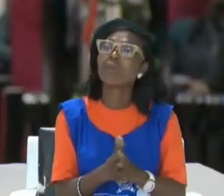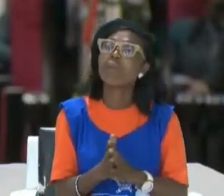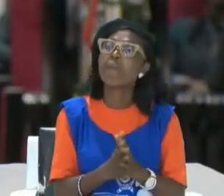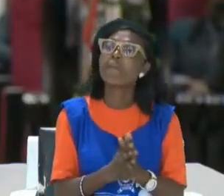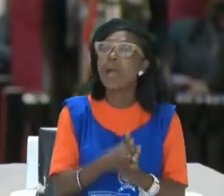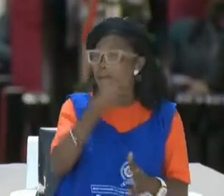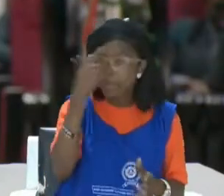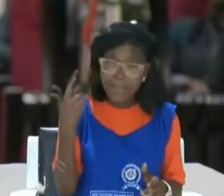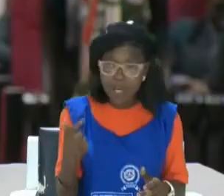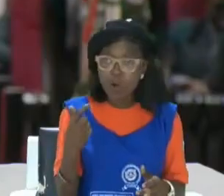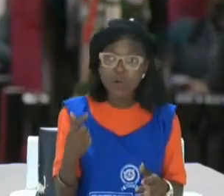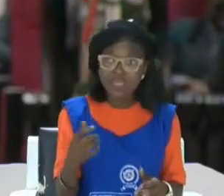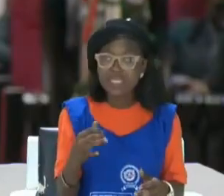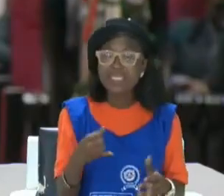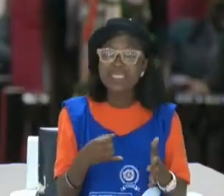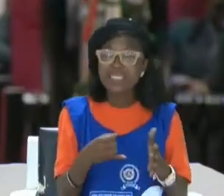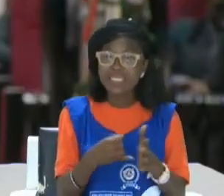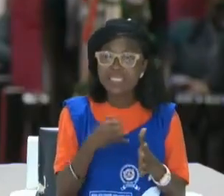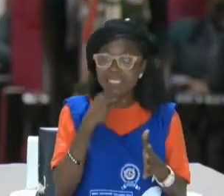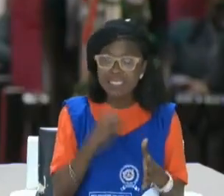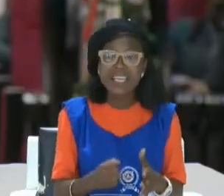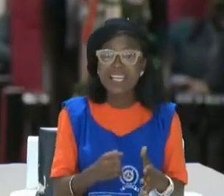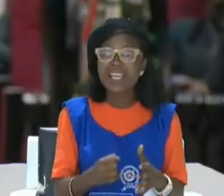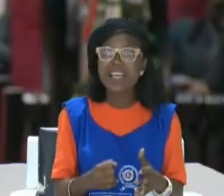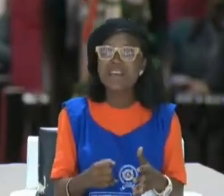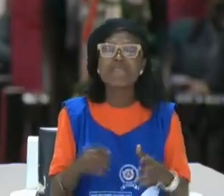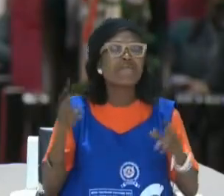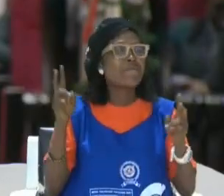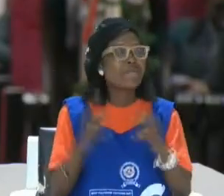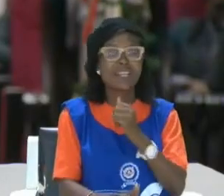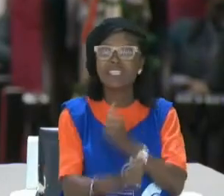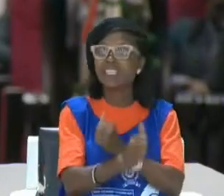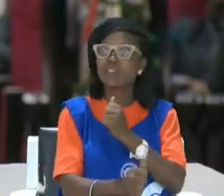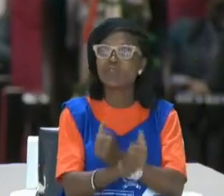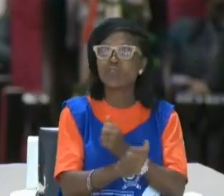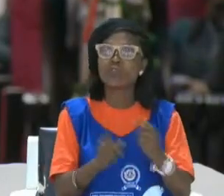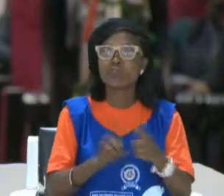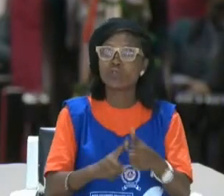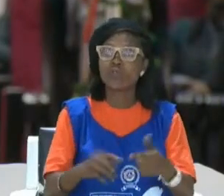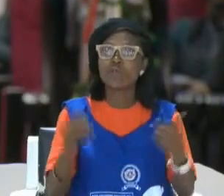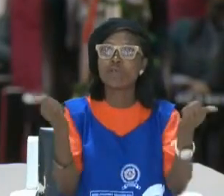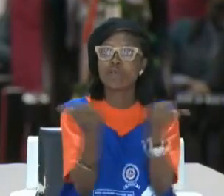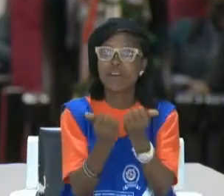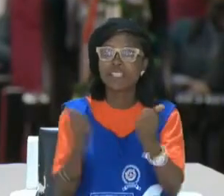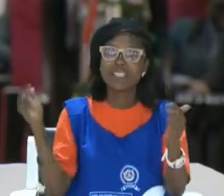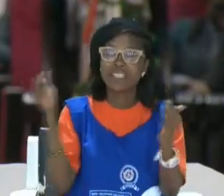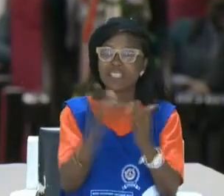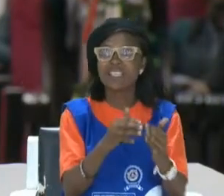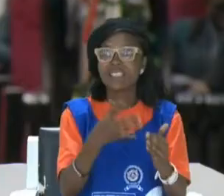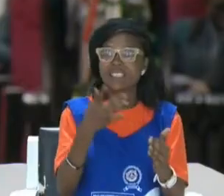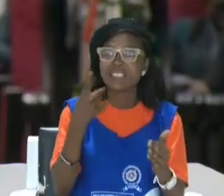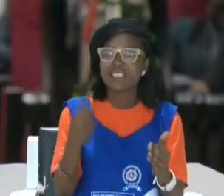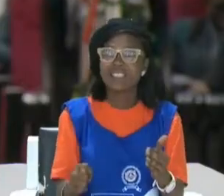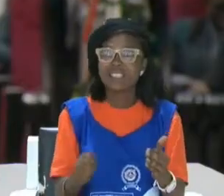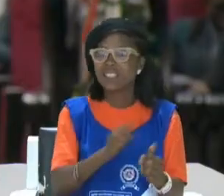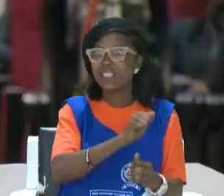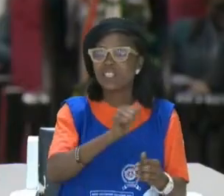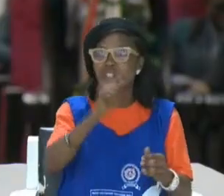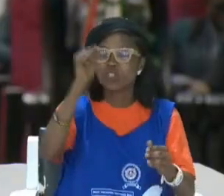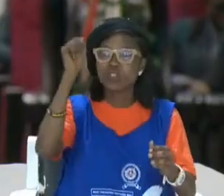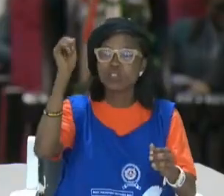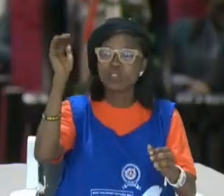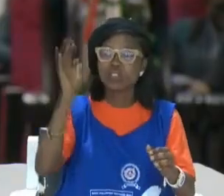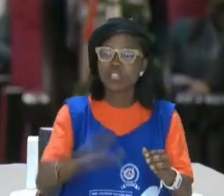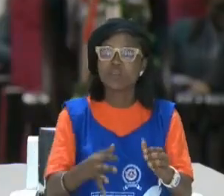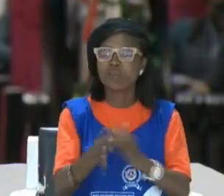Because it's a very dangerous thing to fight against a child of God. Why? Because our